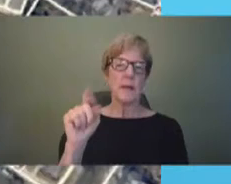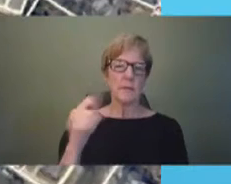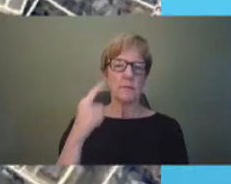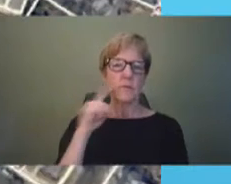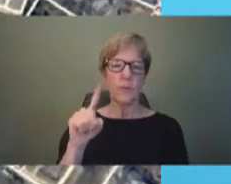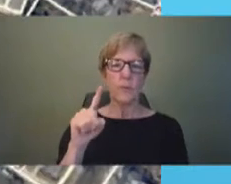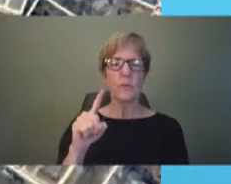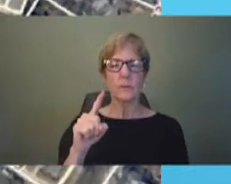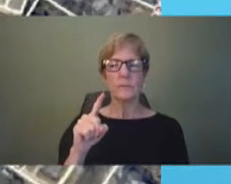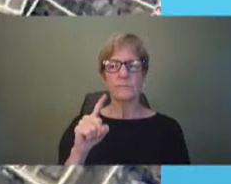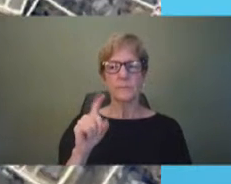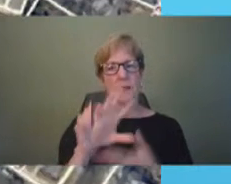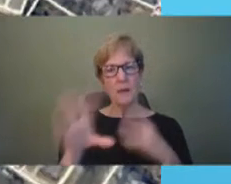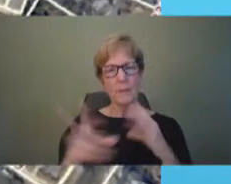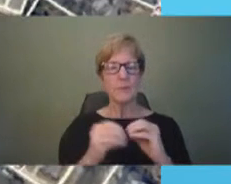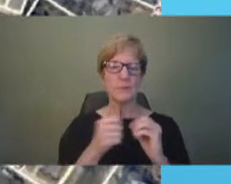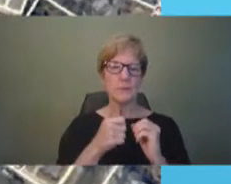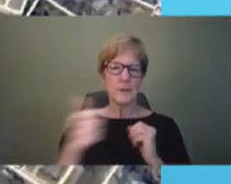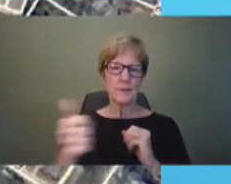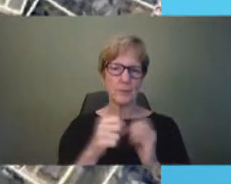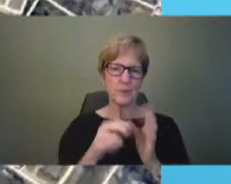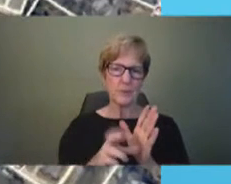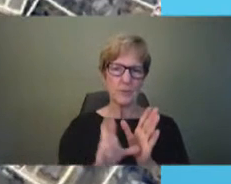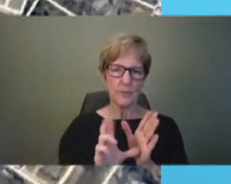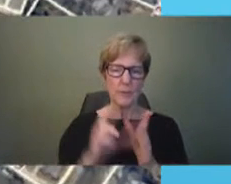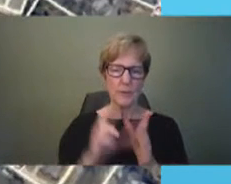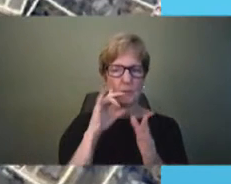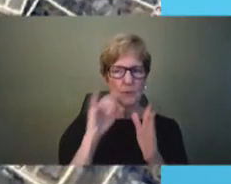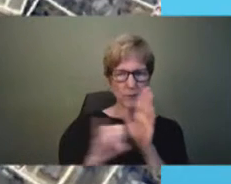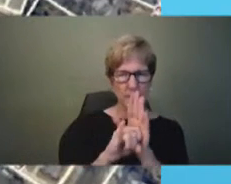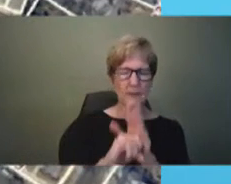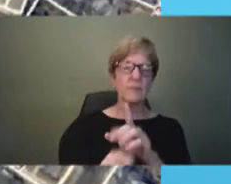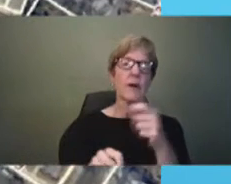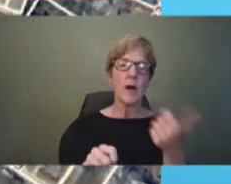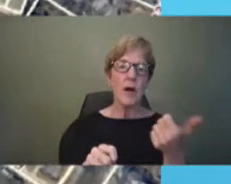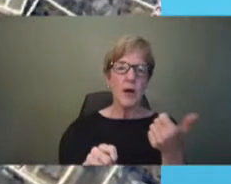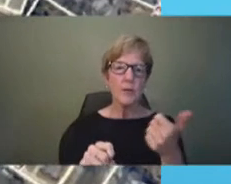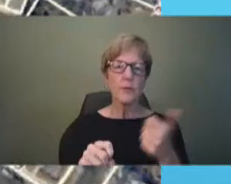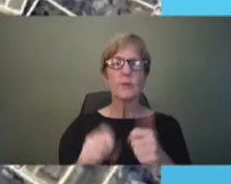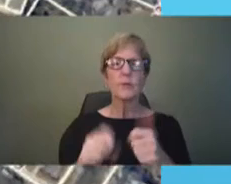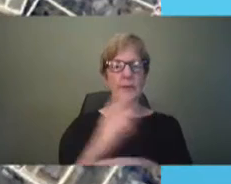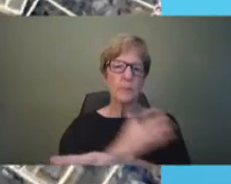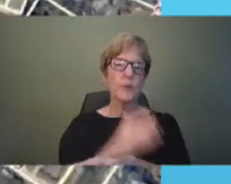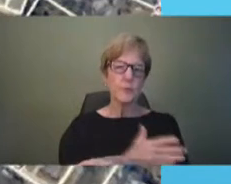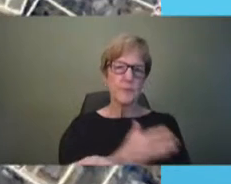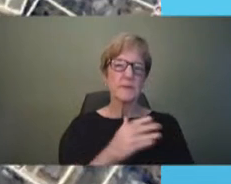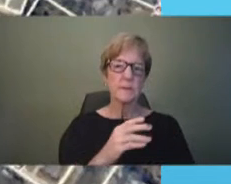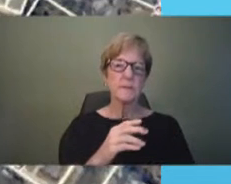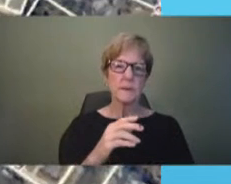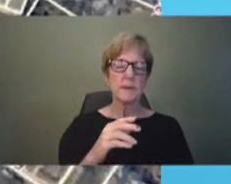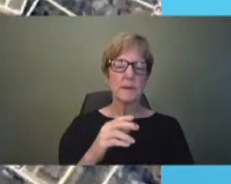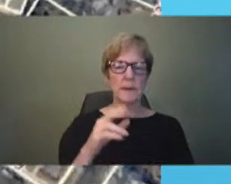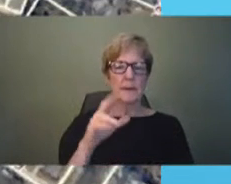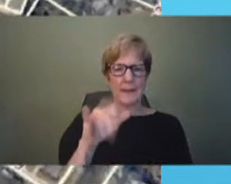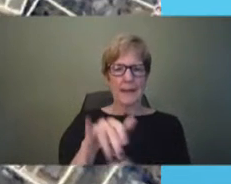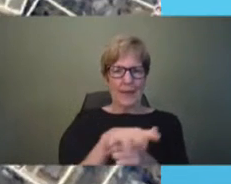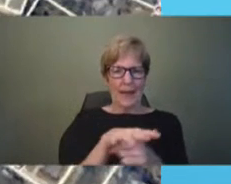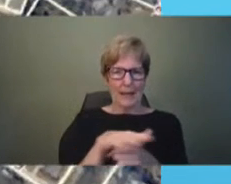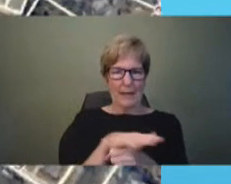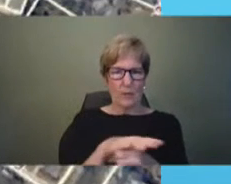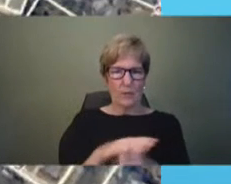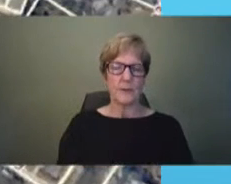comprehensive Transportation review to identify other multimodal improvements in this in the in the immediate area that could be